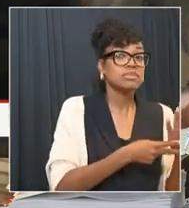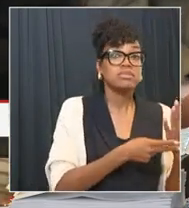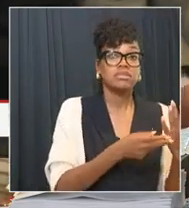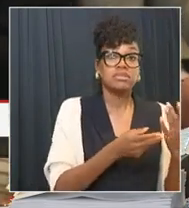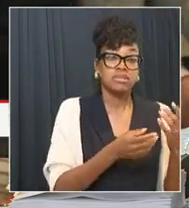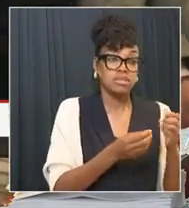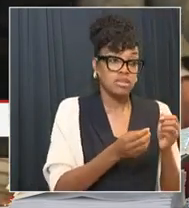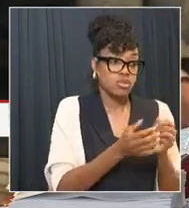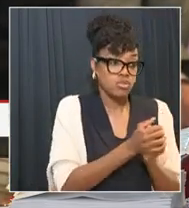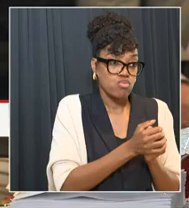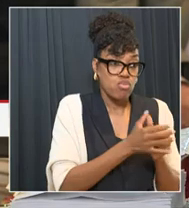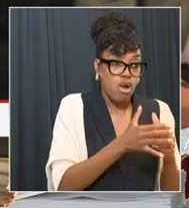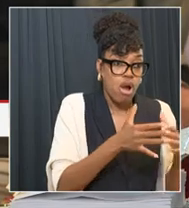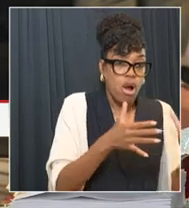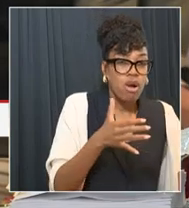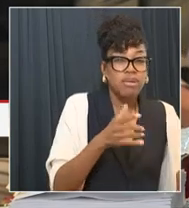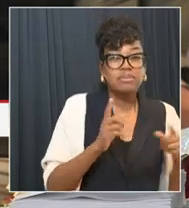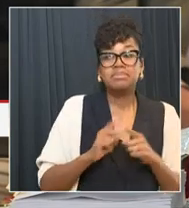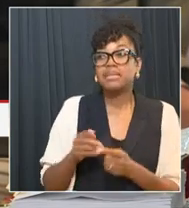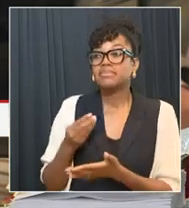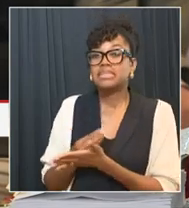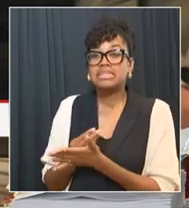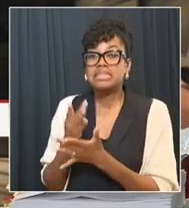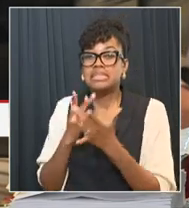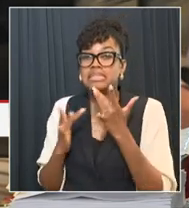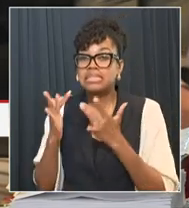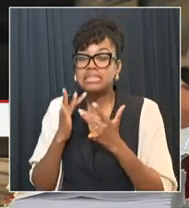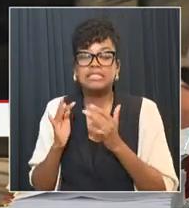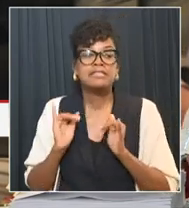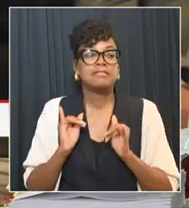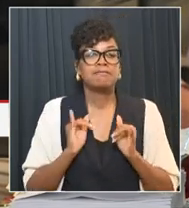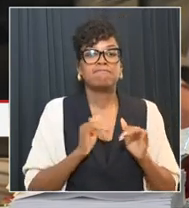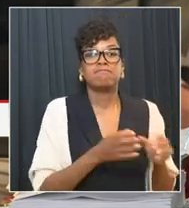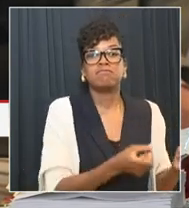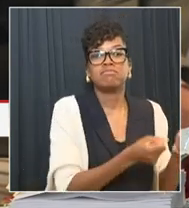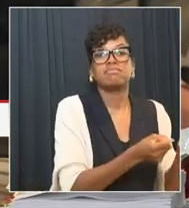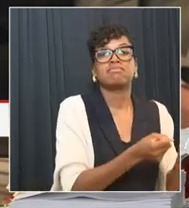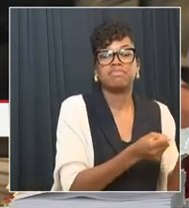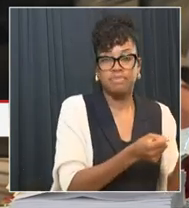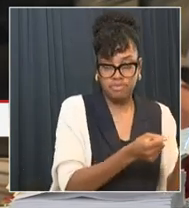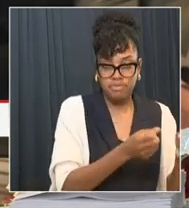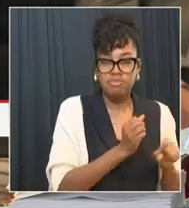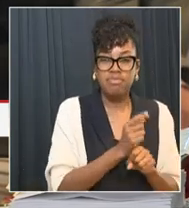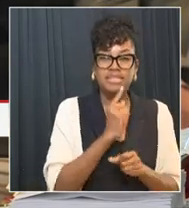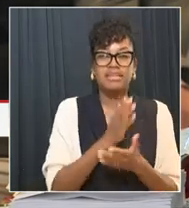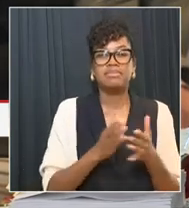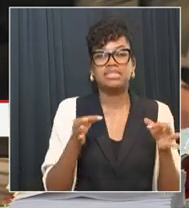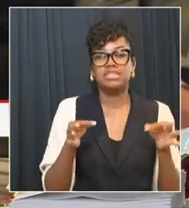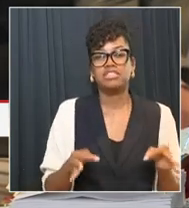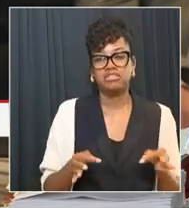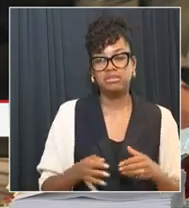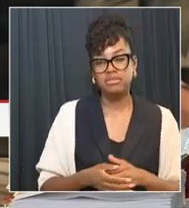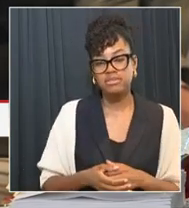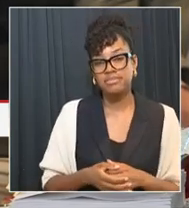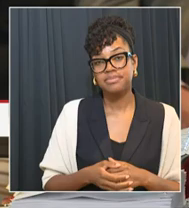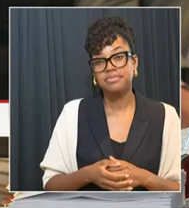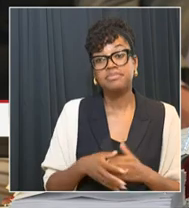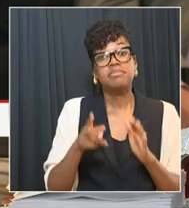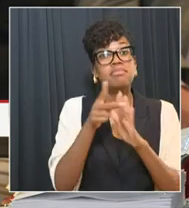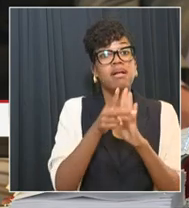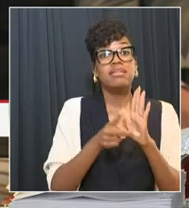faster than our revenues and saying now is the time to make some decisions about that. We're looking at